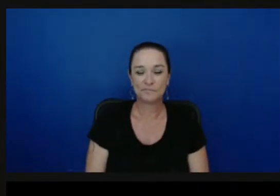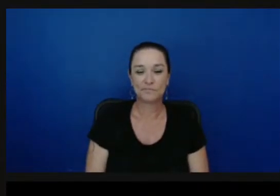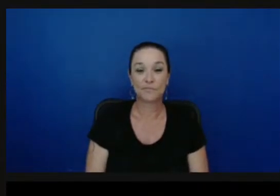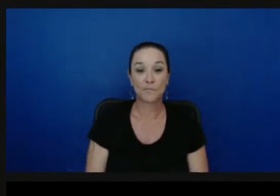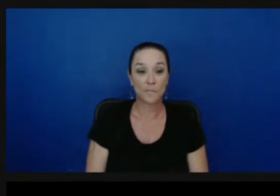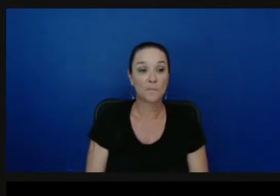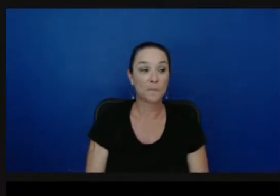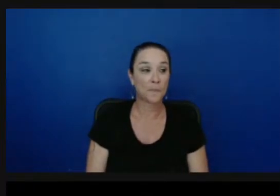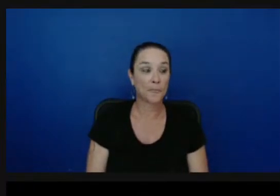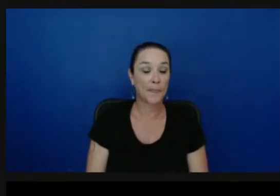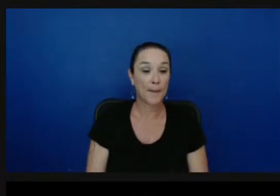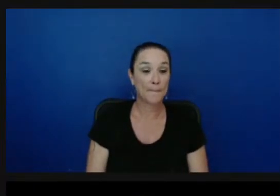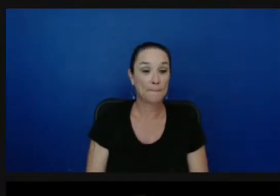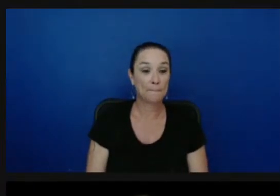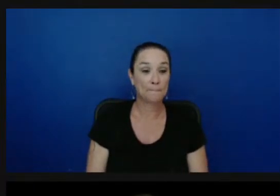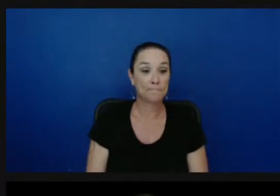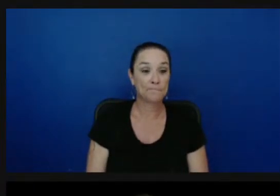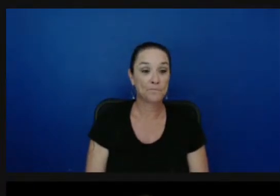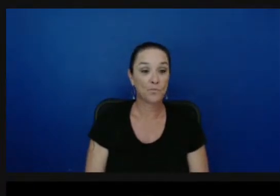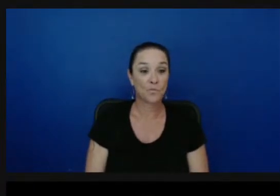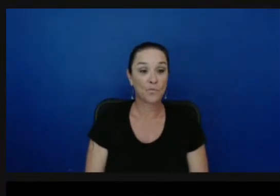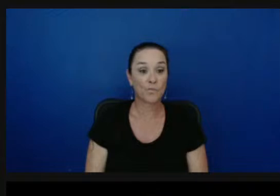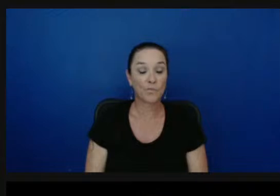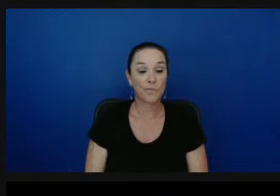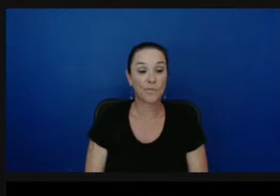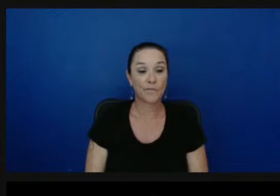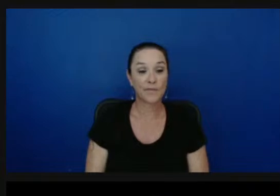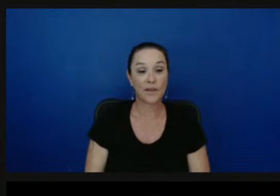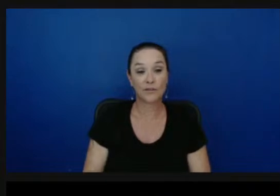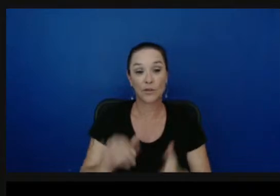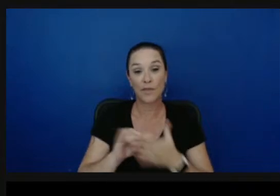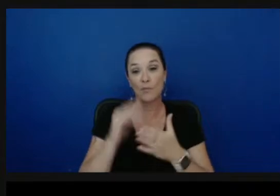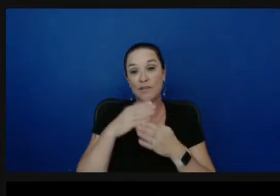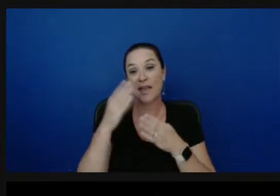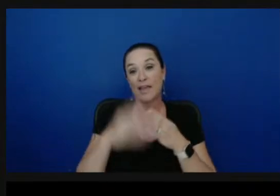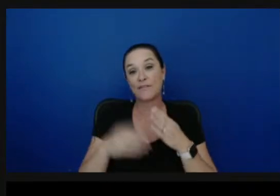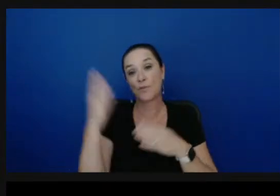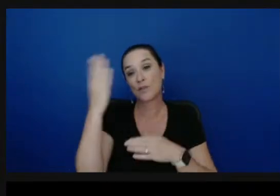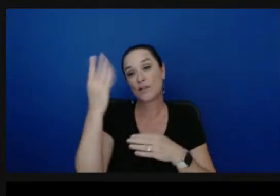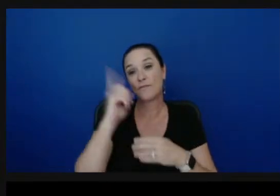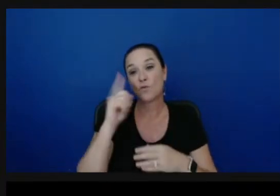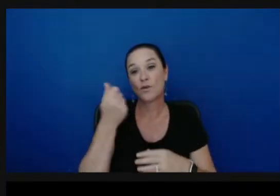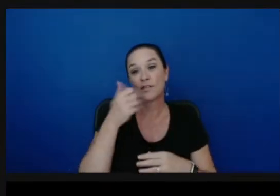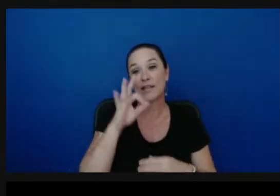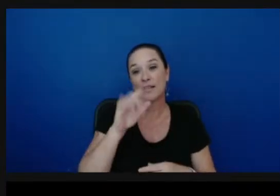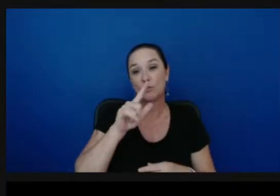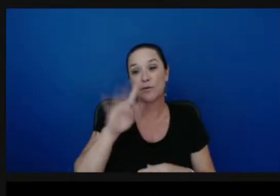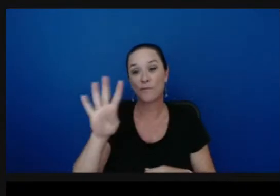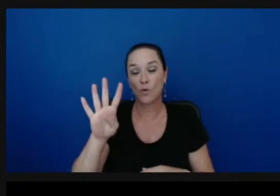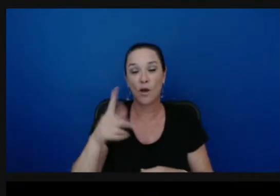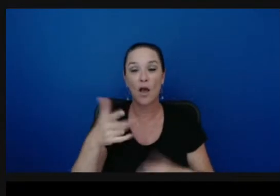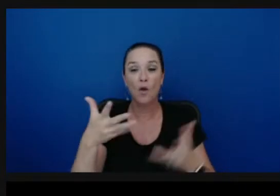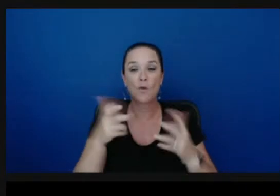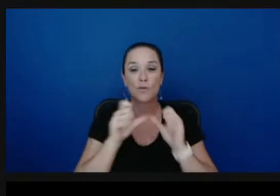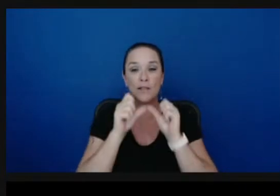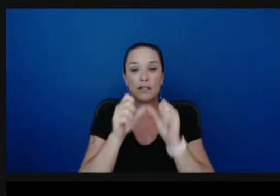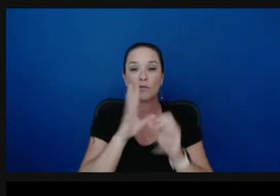that's the remainder of that presentation in 1924. I wanted to continue by talking